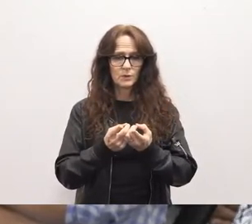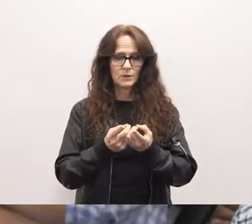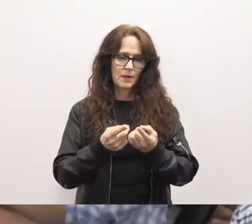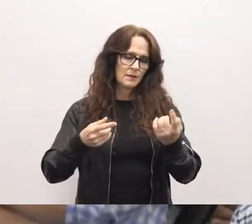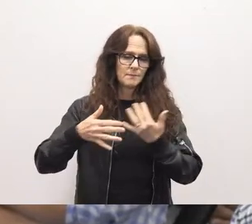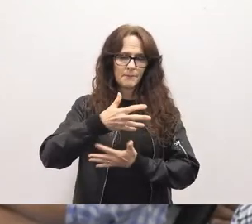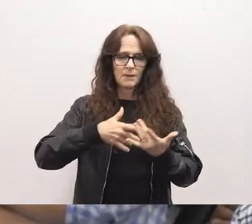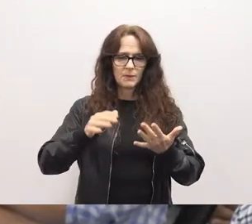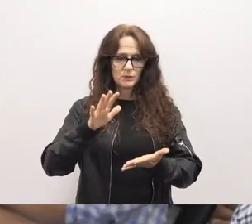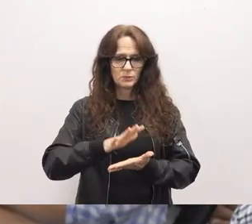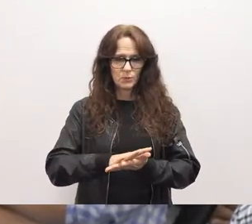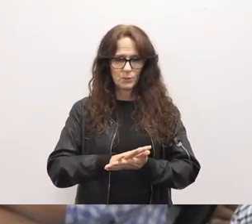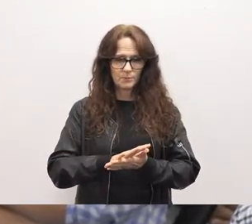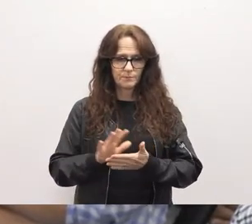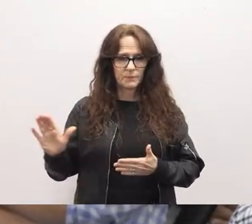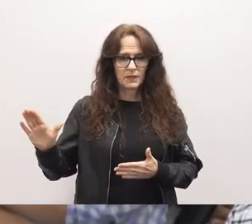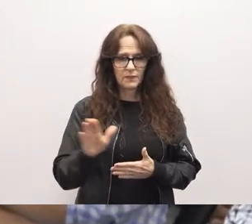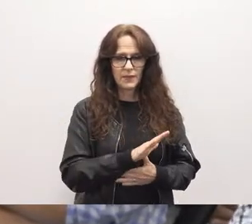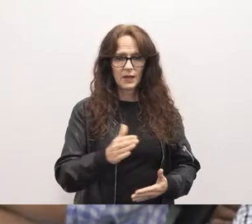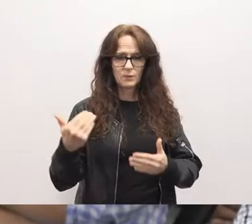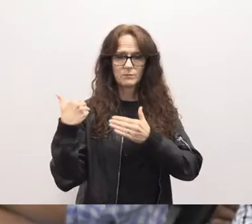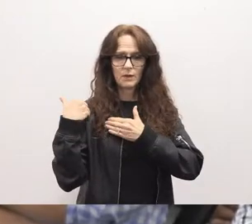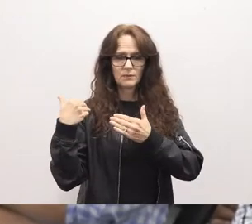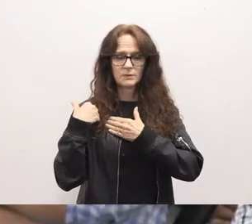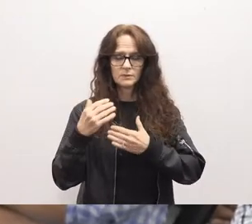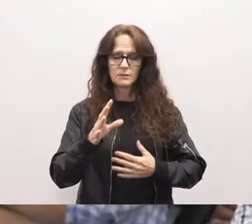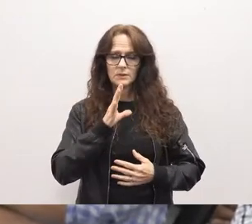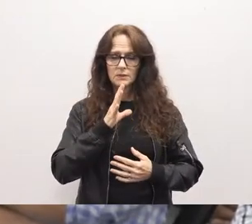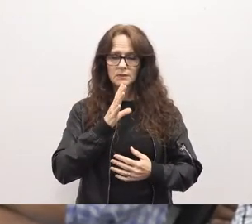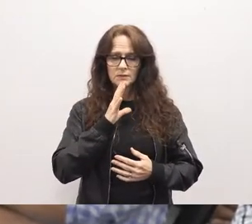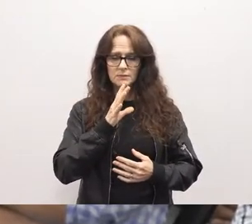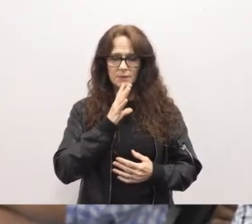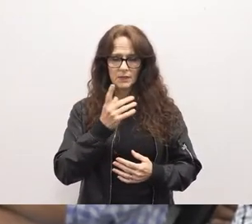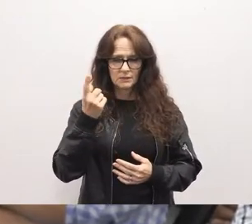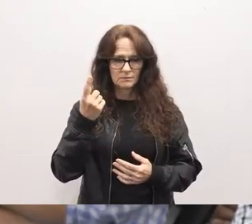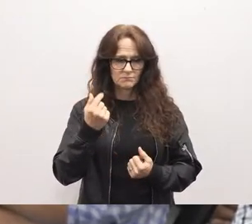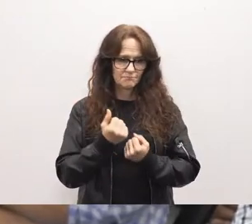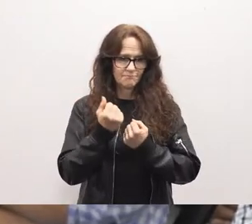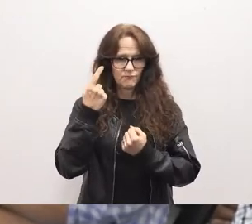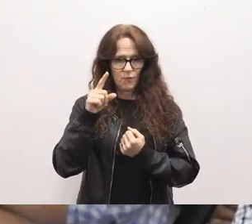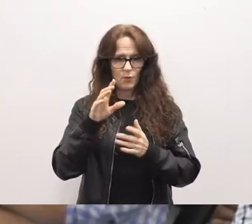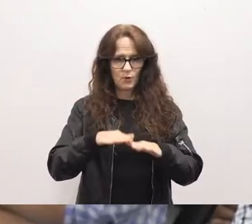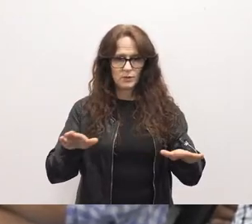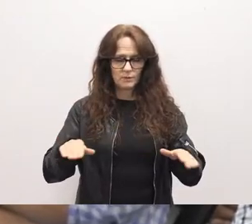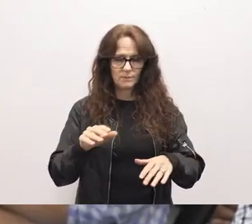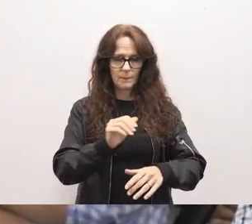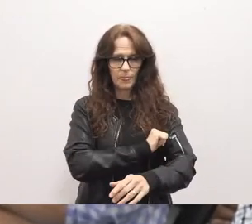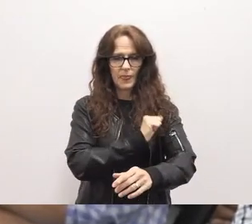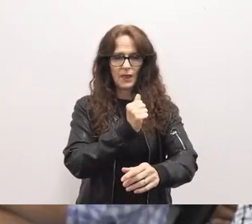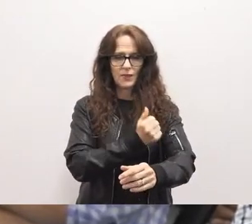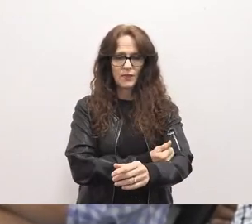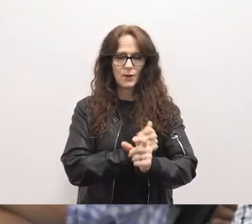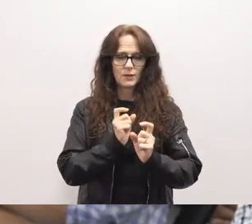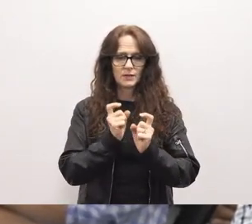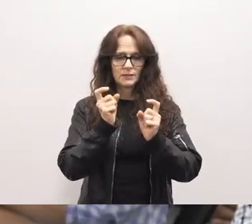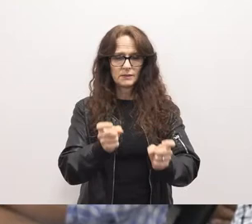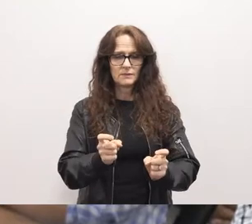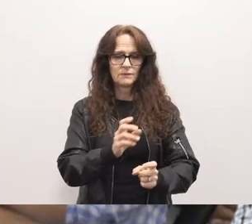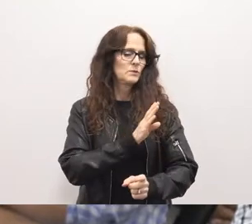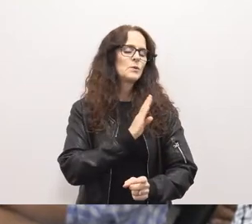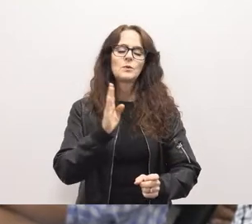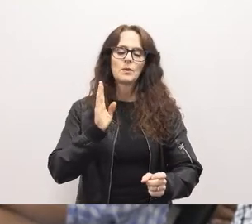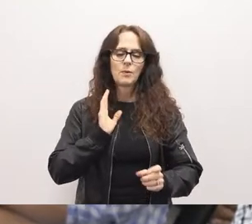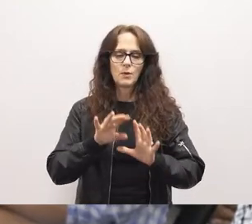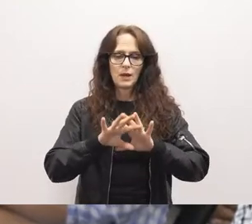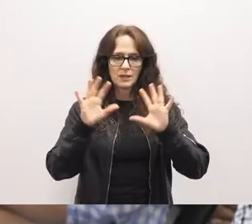schools. It's their responsibility to speak out on behalf of children. Authority is granted to the board as